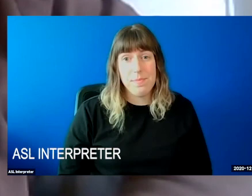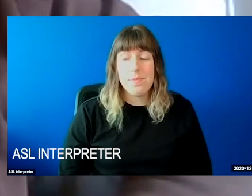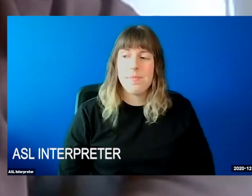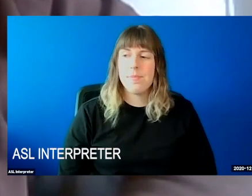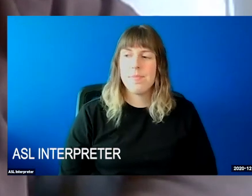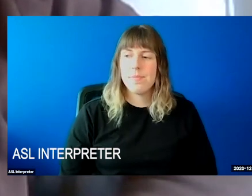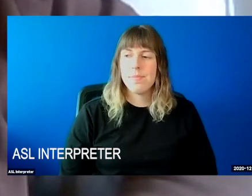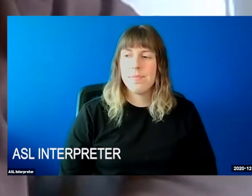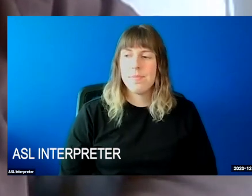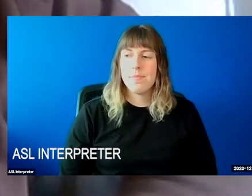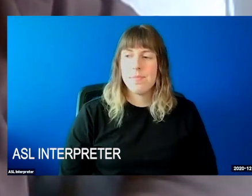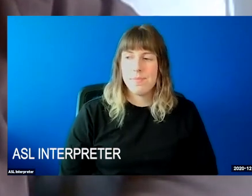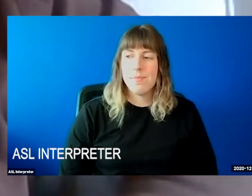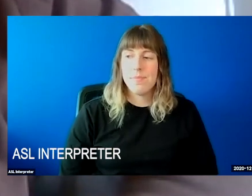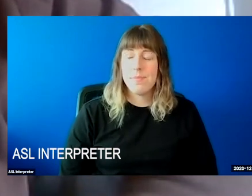left behind.